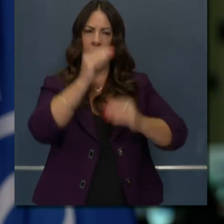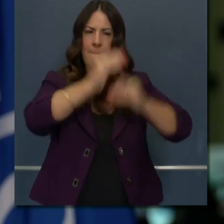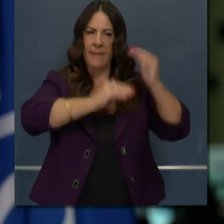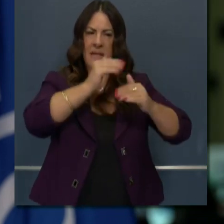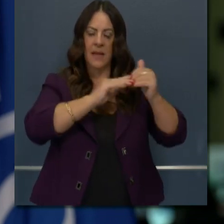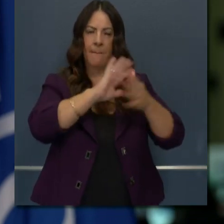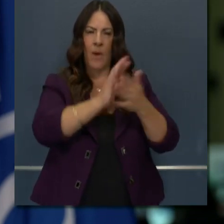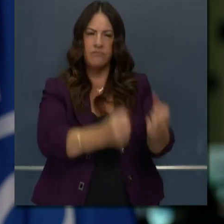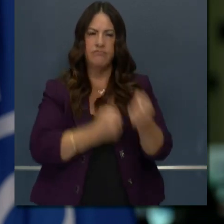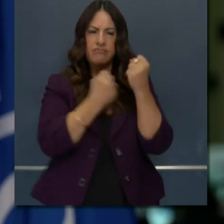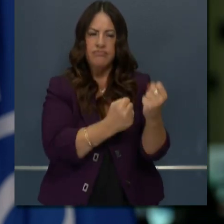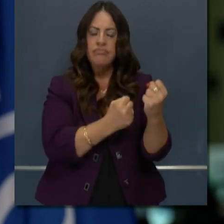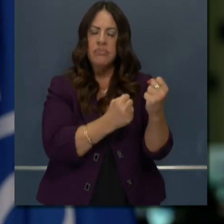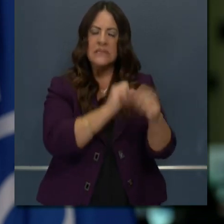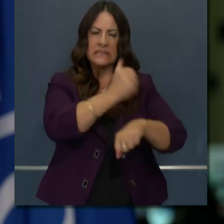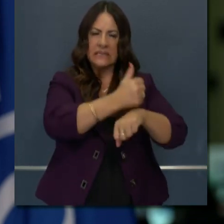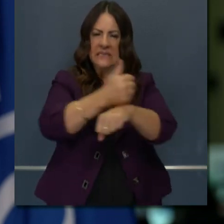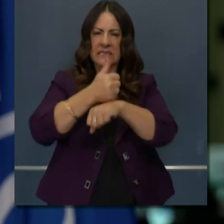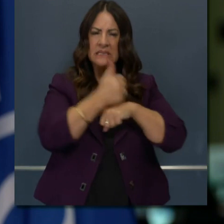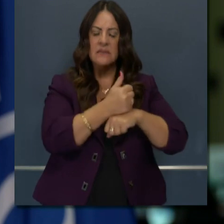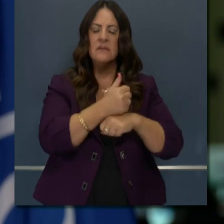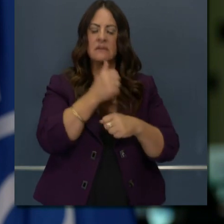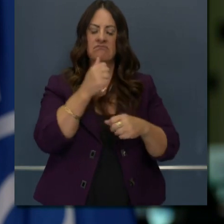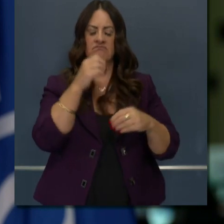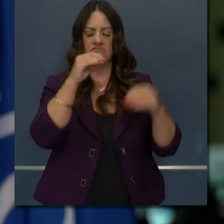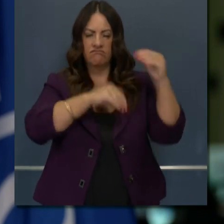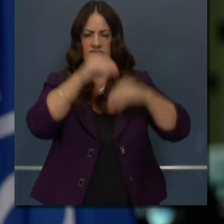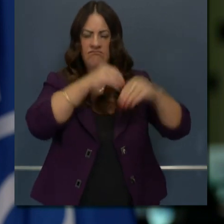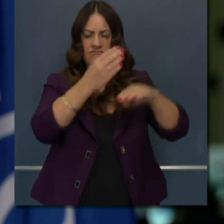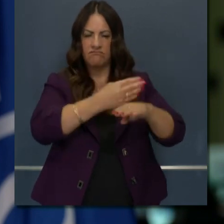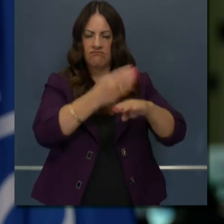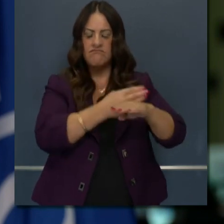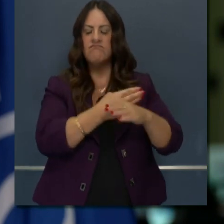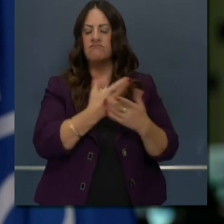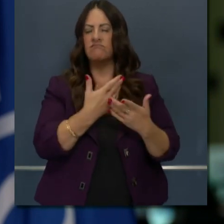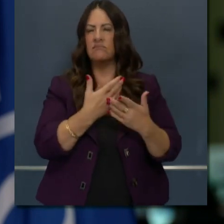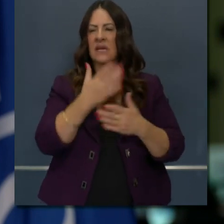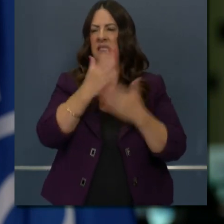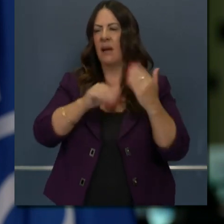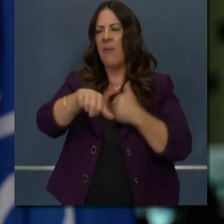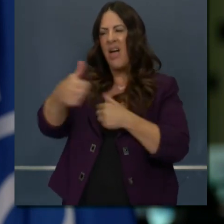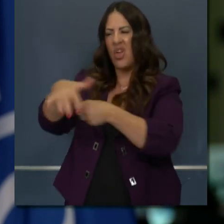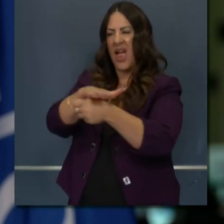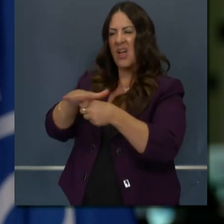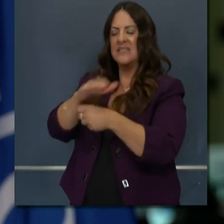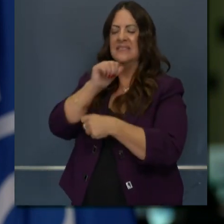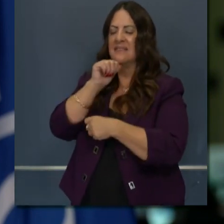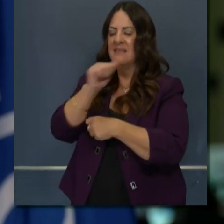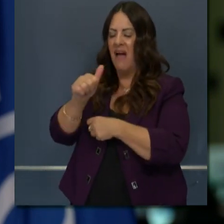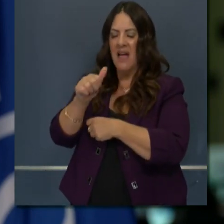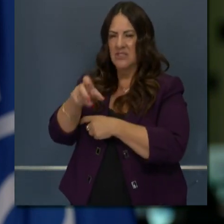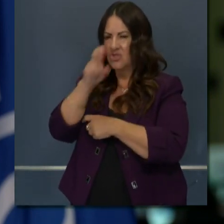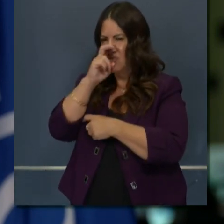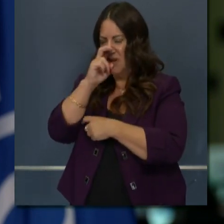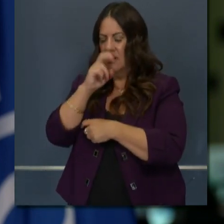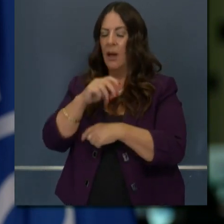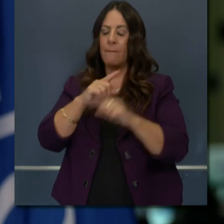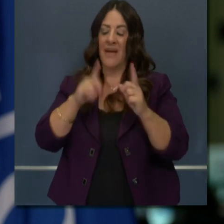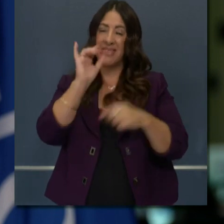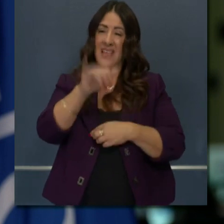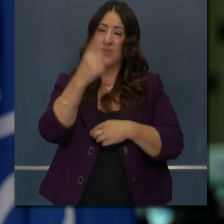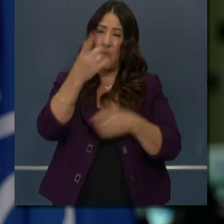in place. Not more stringent than many other places because of that earthquake risk. So that is one